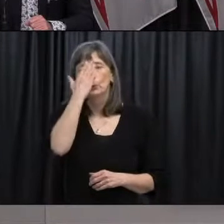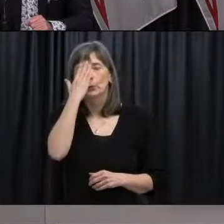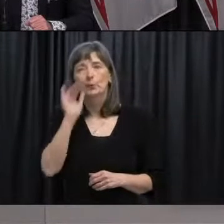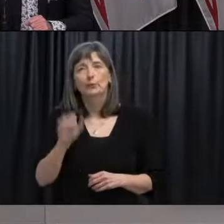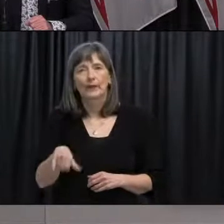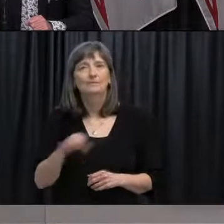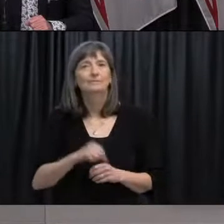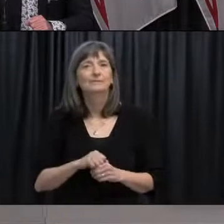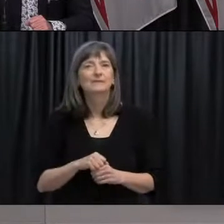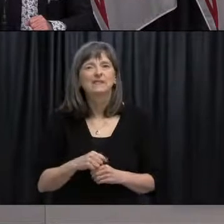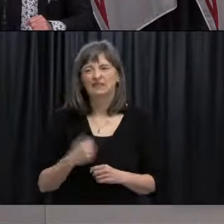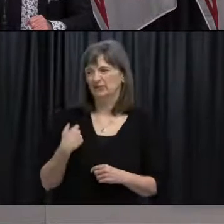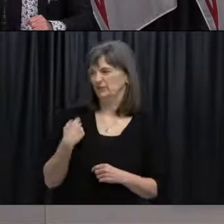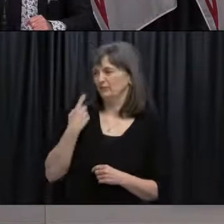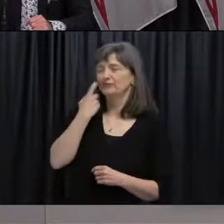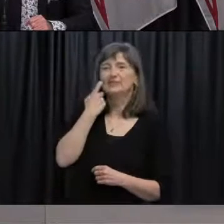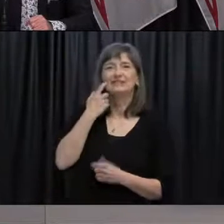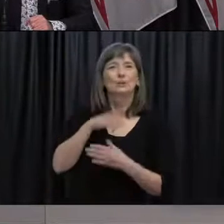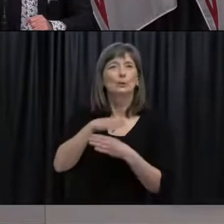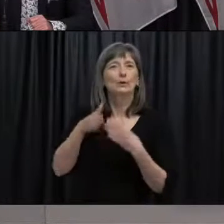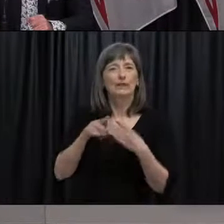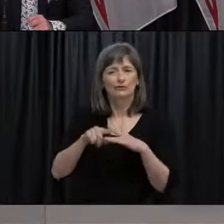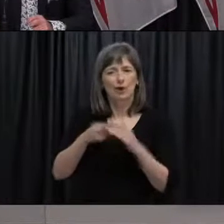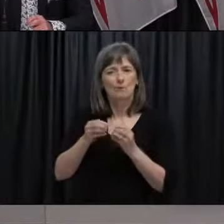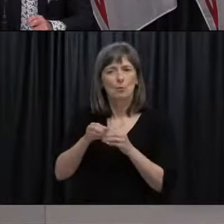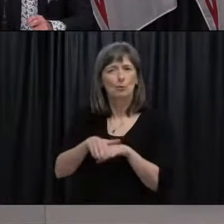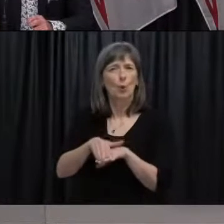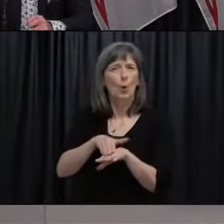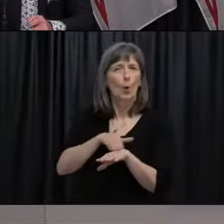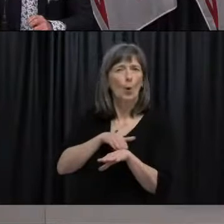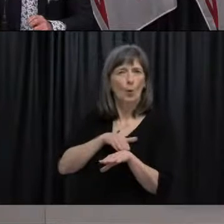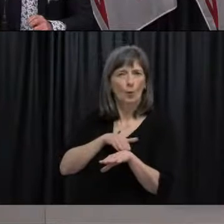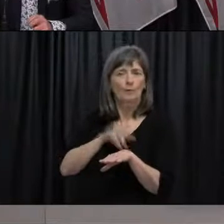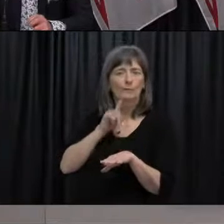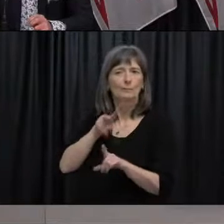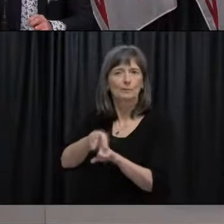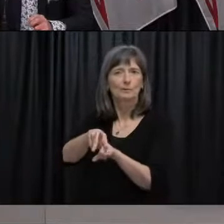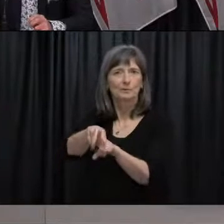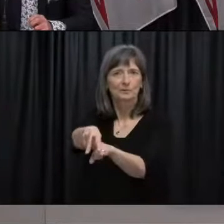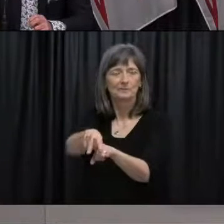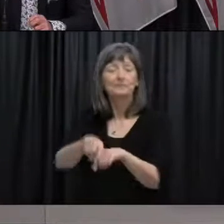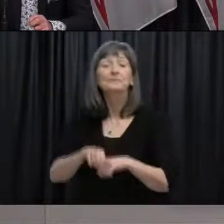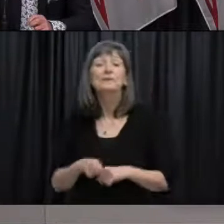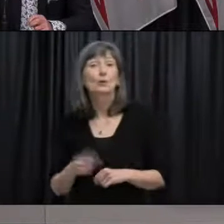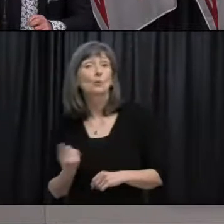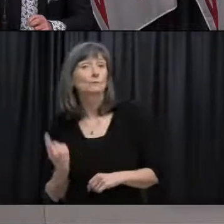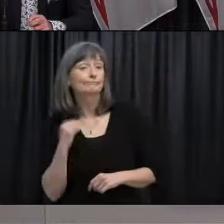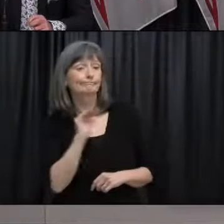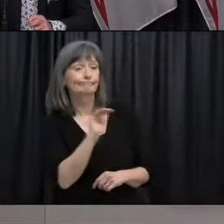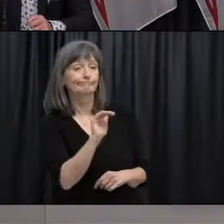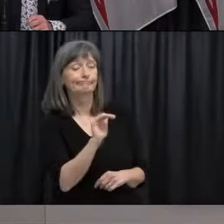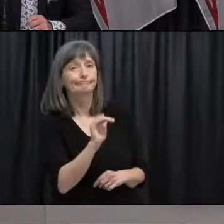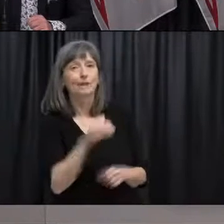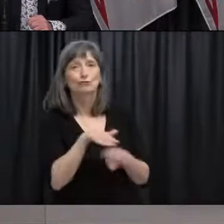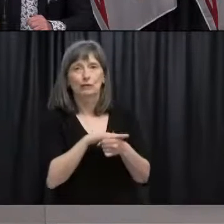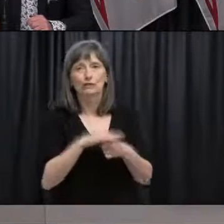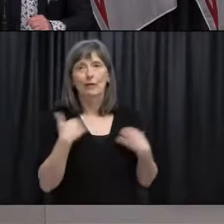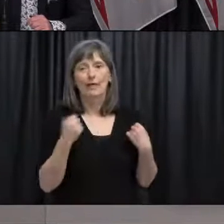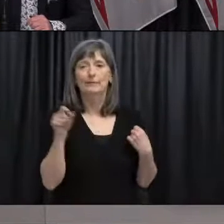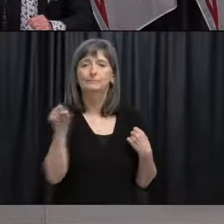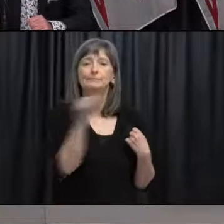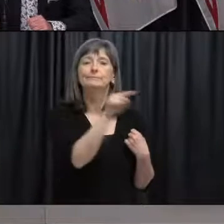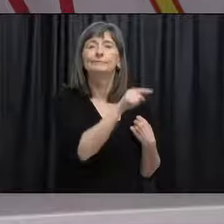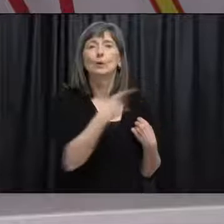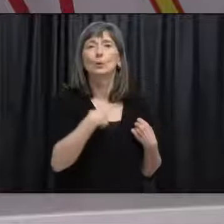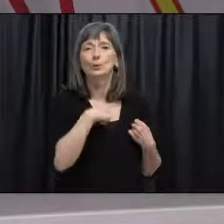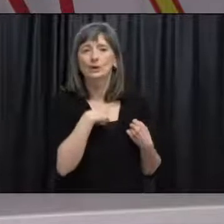issue. It seemed to develop over this weekend. So we have gone back and talked to the RHAs, and